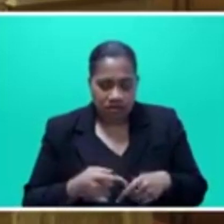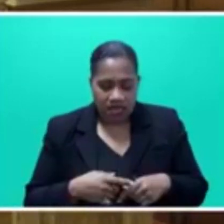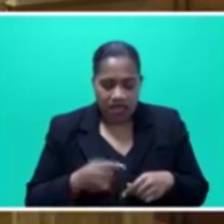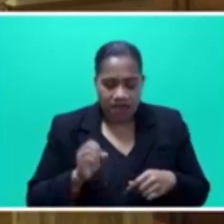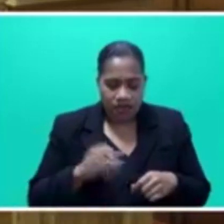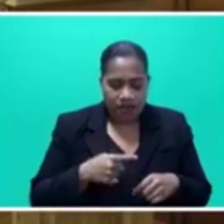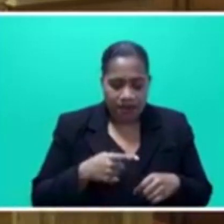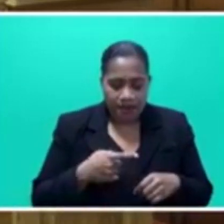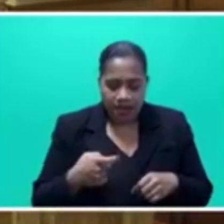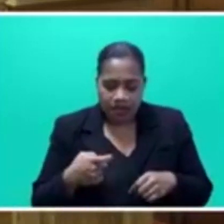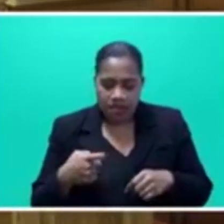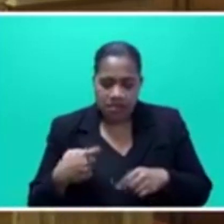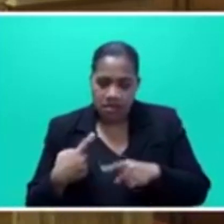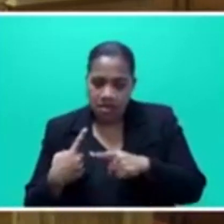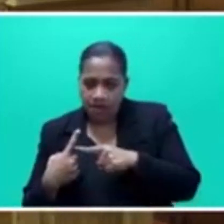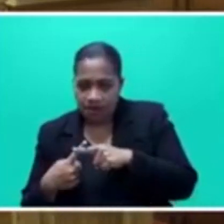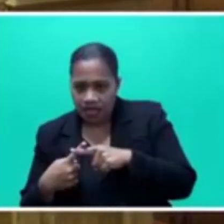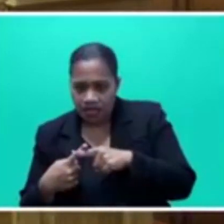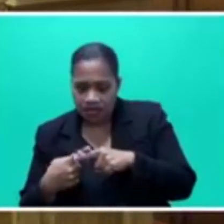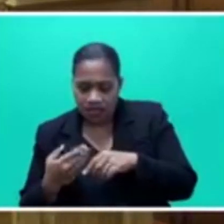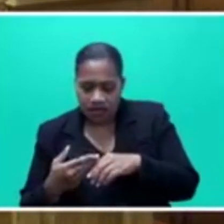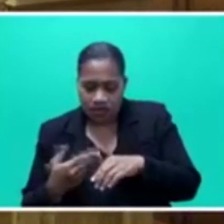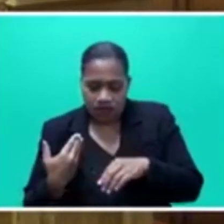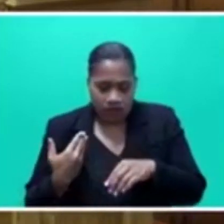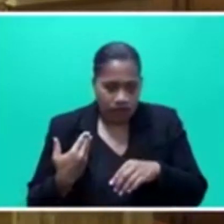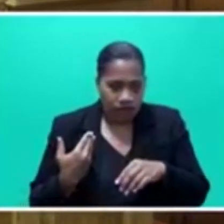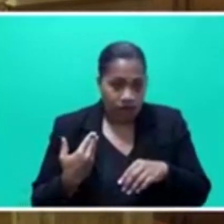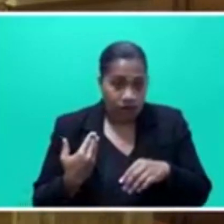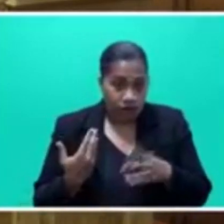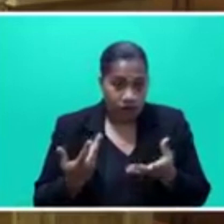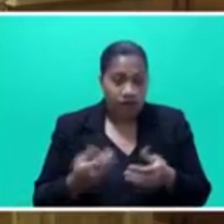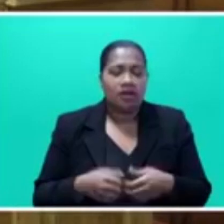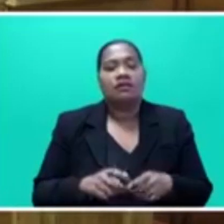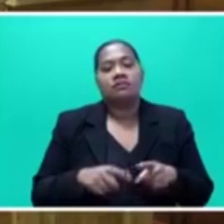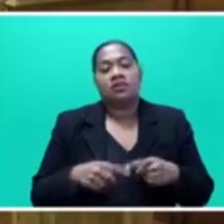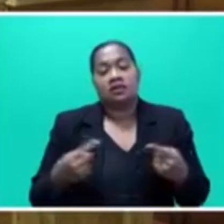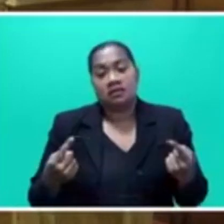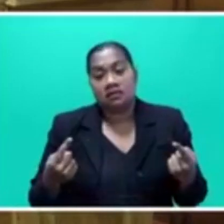and plus, and I take it off. The thing is,